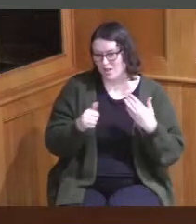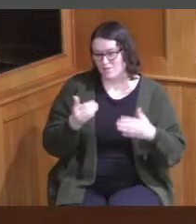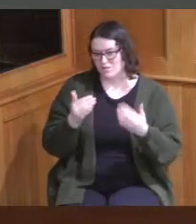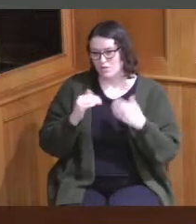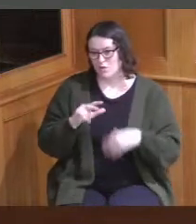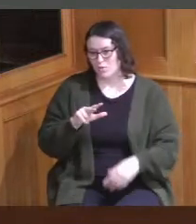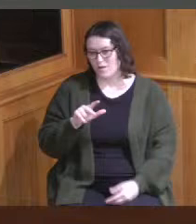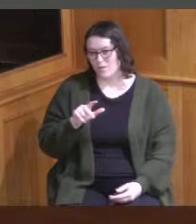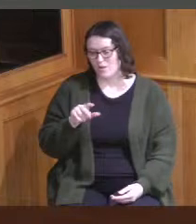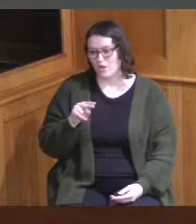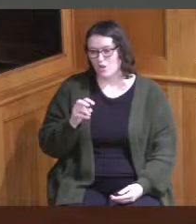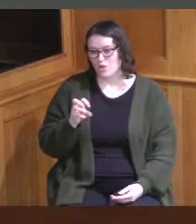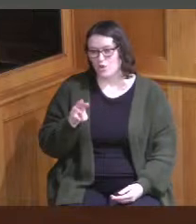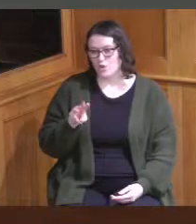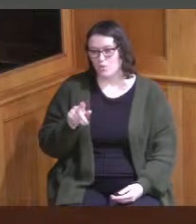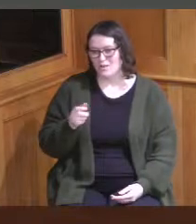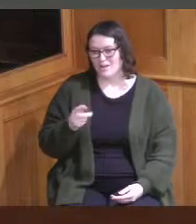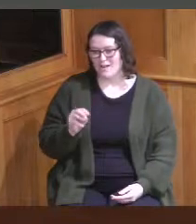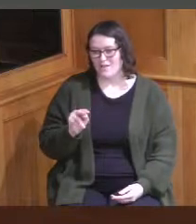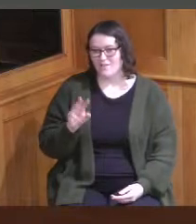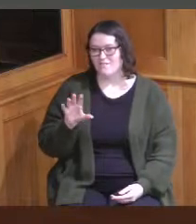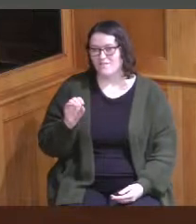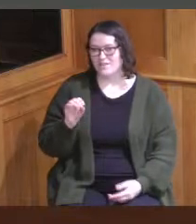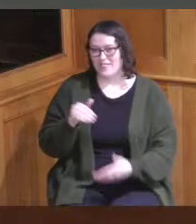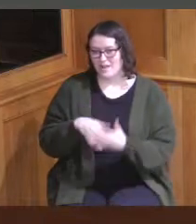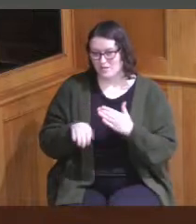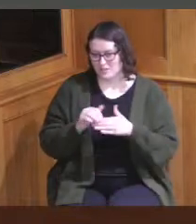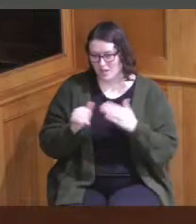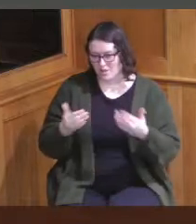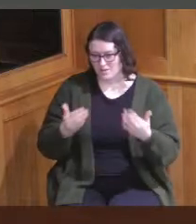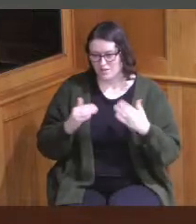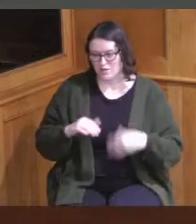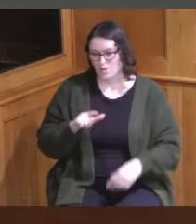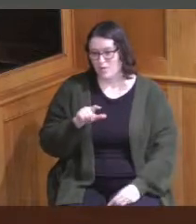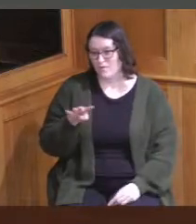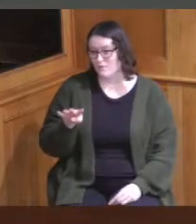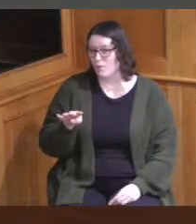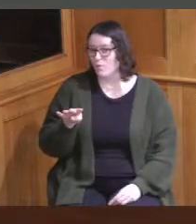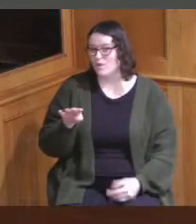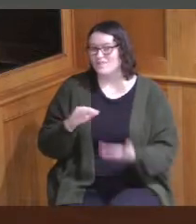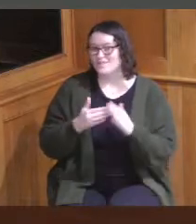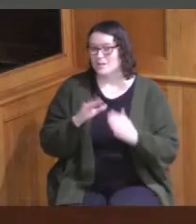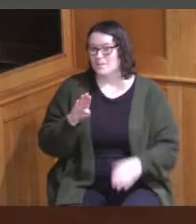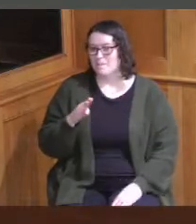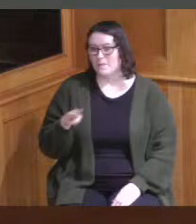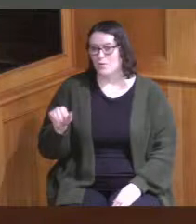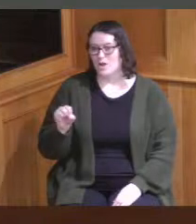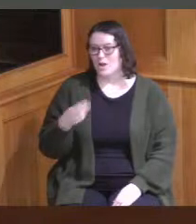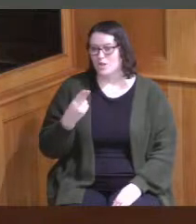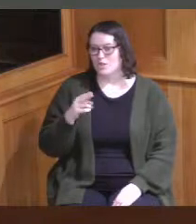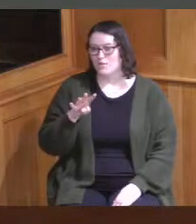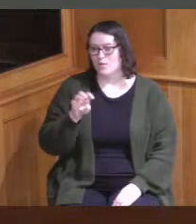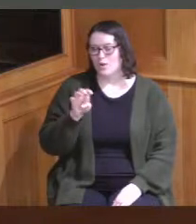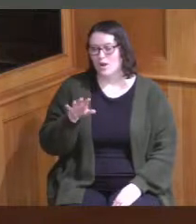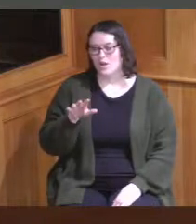23 is the Village of Newtown for $50,000. Item 24 is the City of Blue Ash for